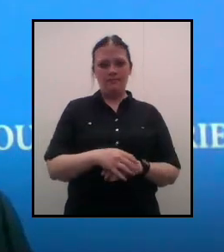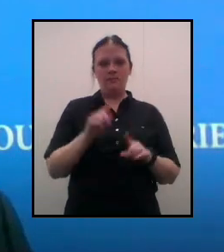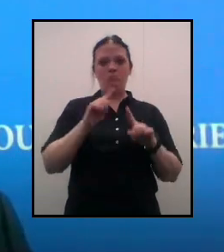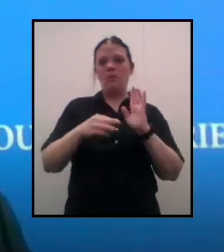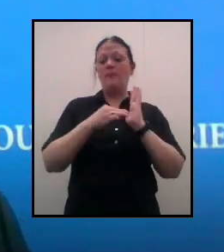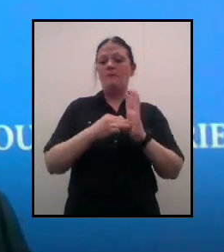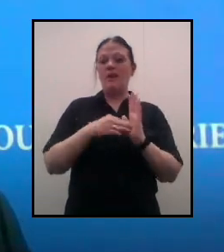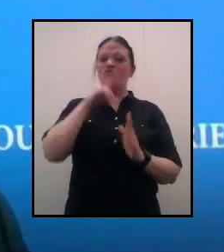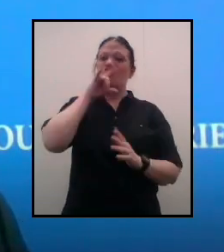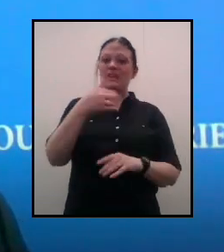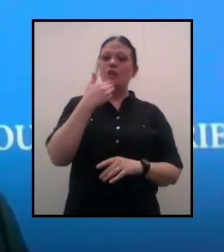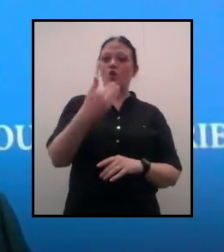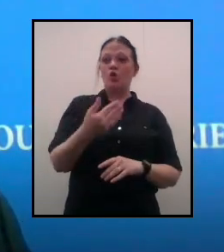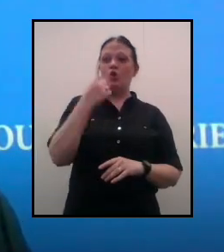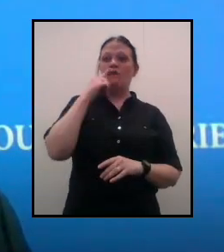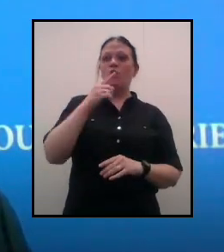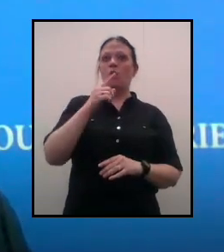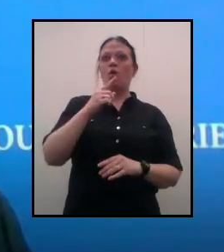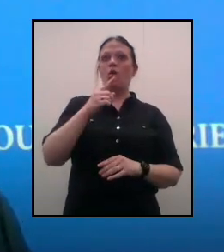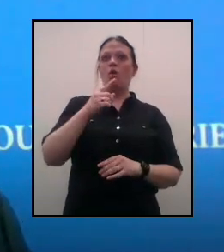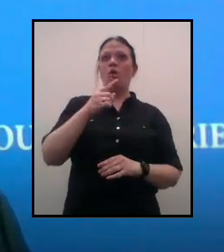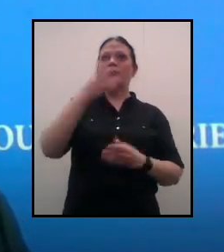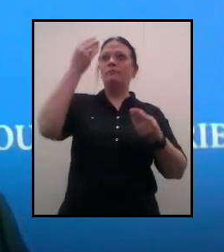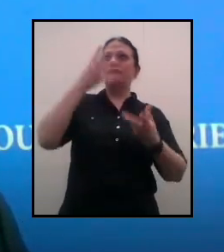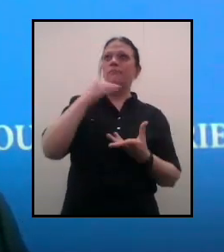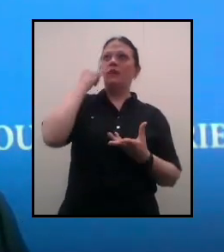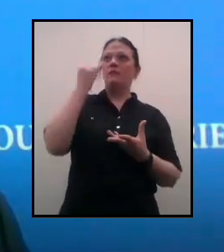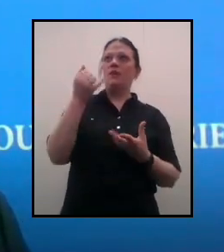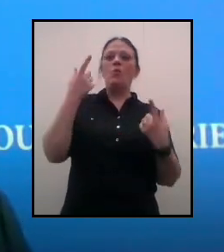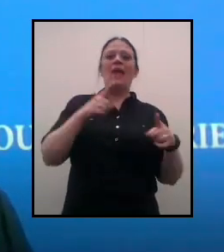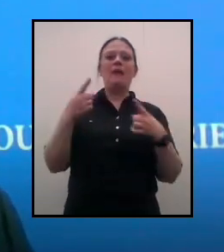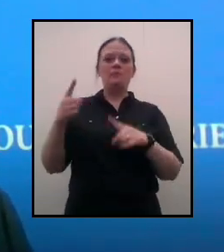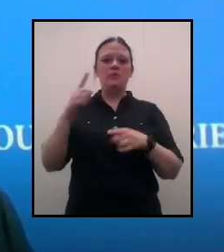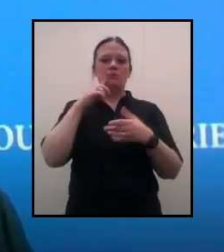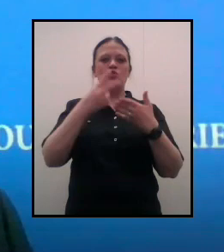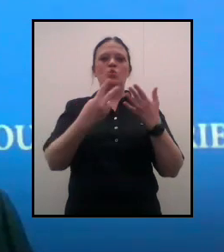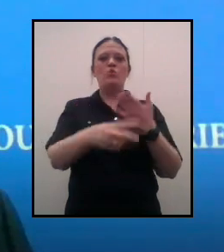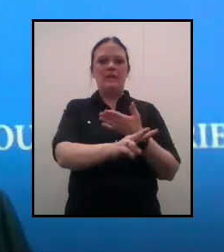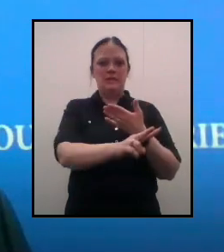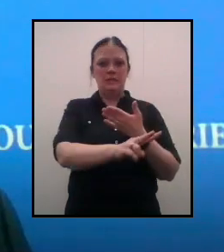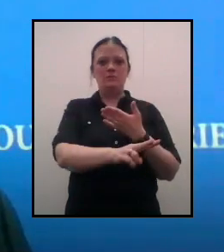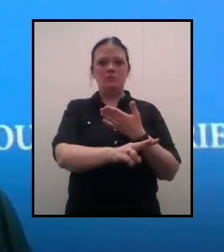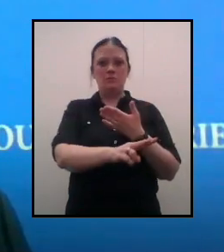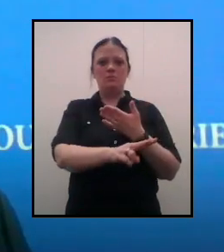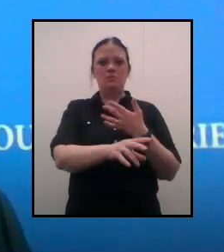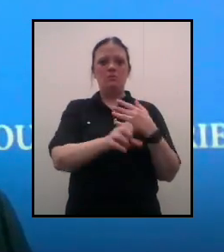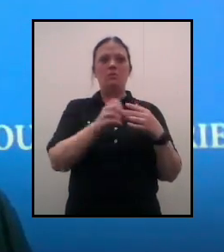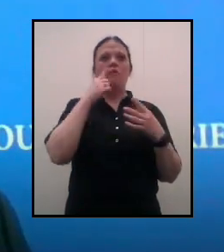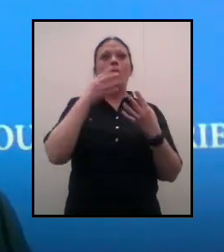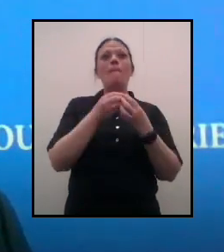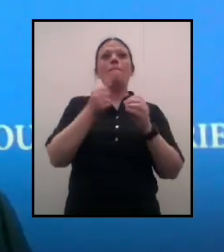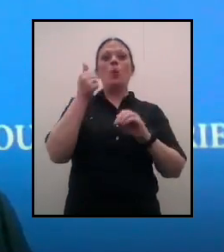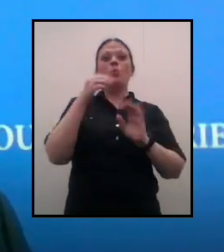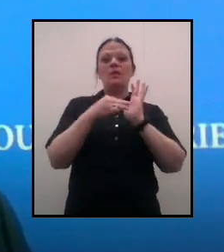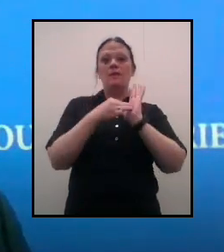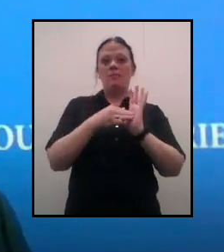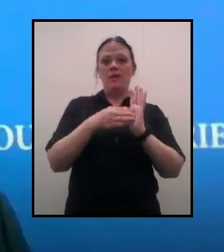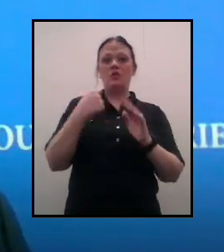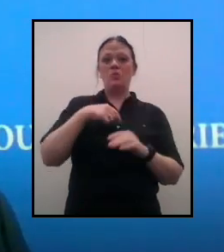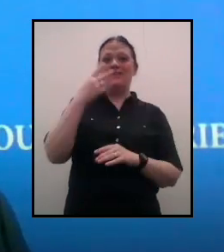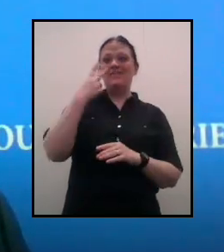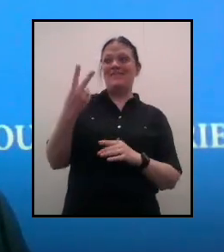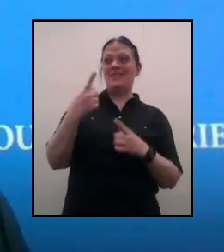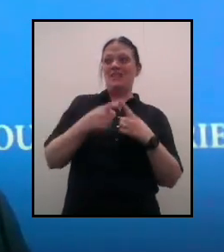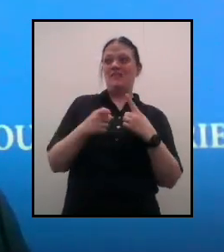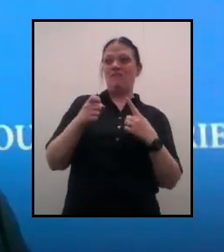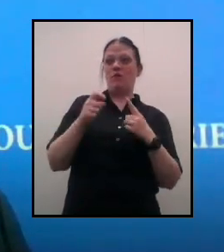modeling is really good for giving us an idea of what's going to happen in the next 2 weeks. And for most of the models that we've seen from Dr. Winkelstein